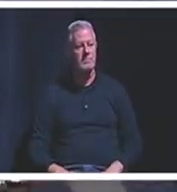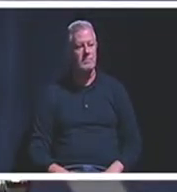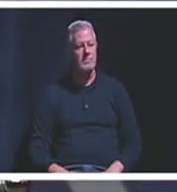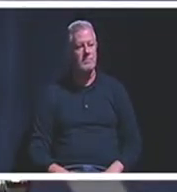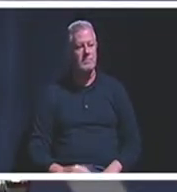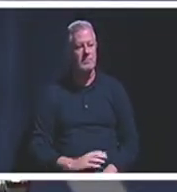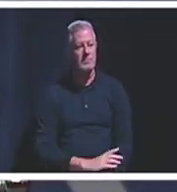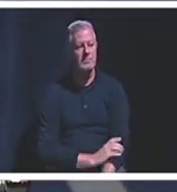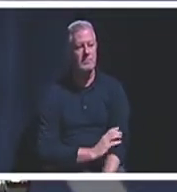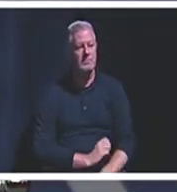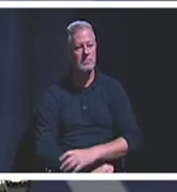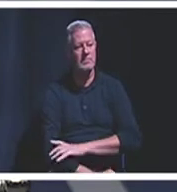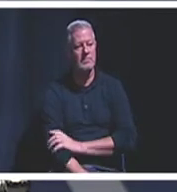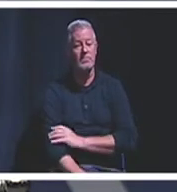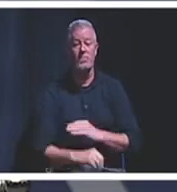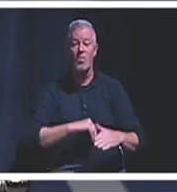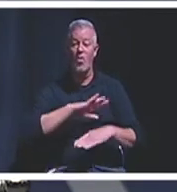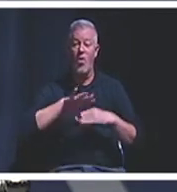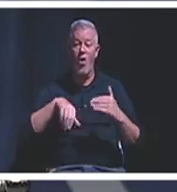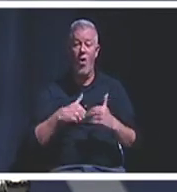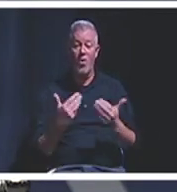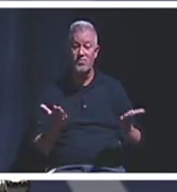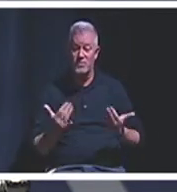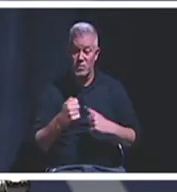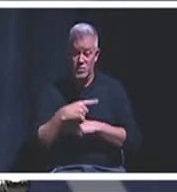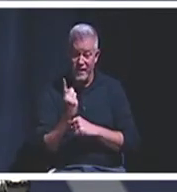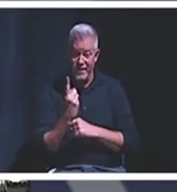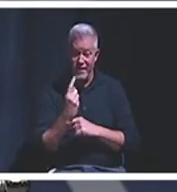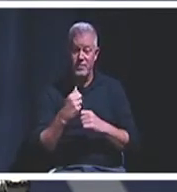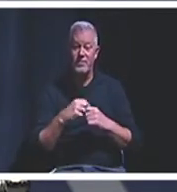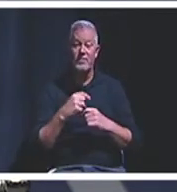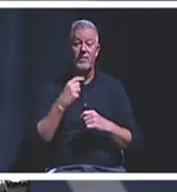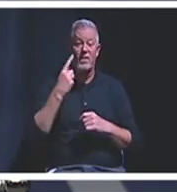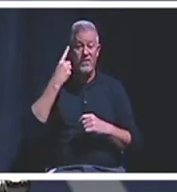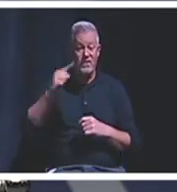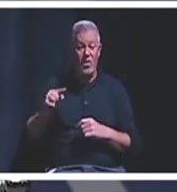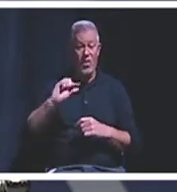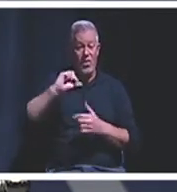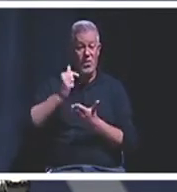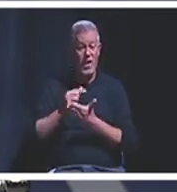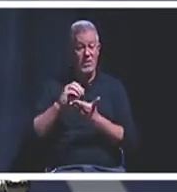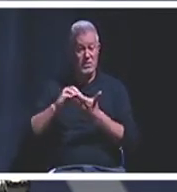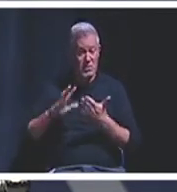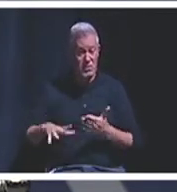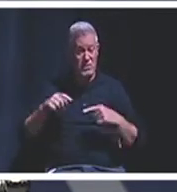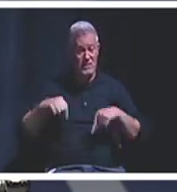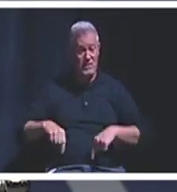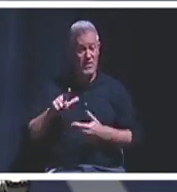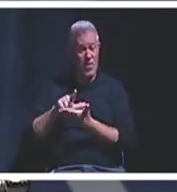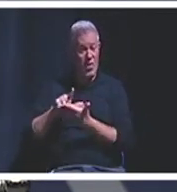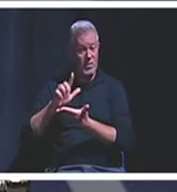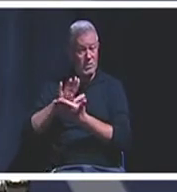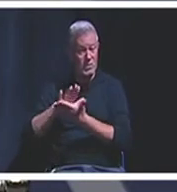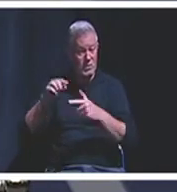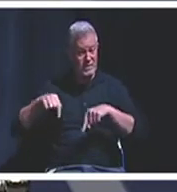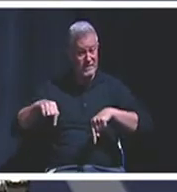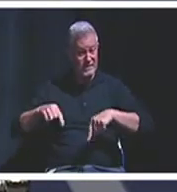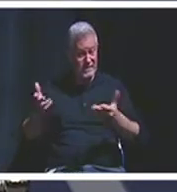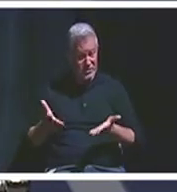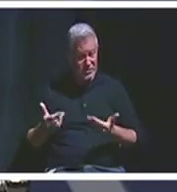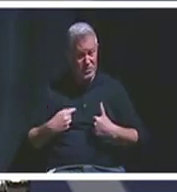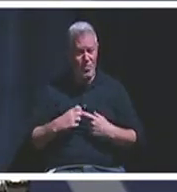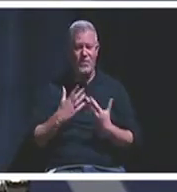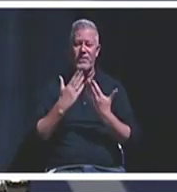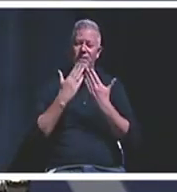And to everyone present here today, on behalf of the graduate students of the Shepard Broad Law Center, I want to